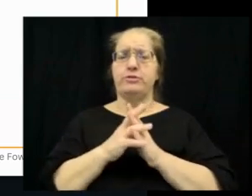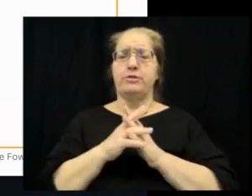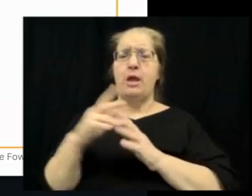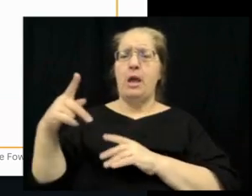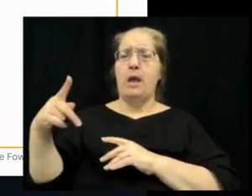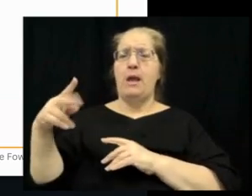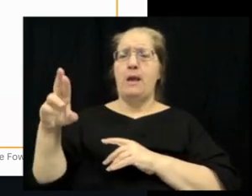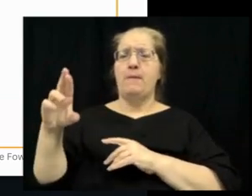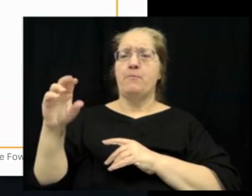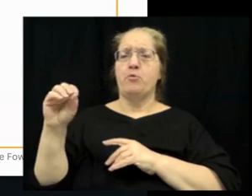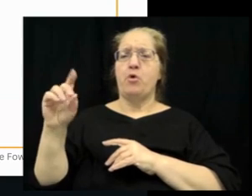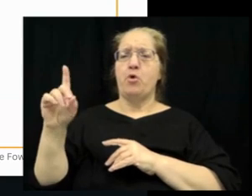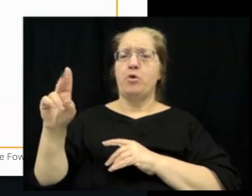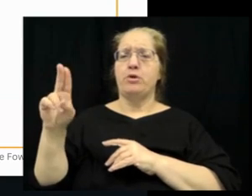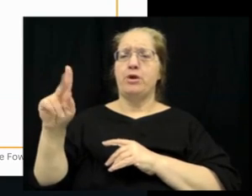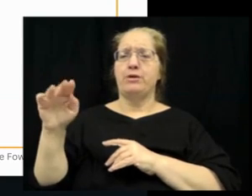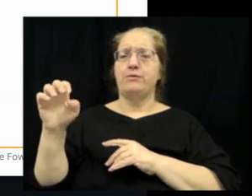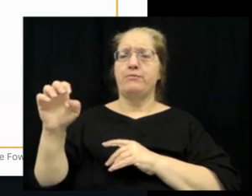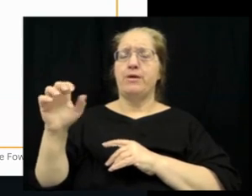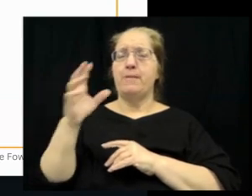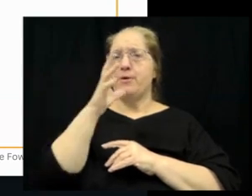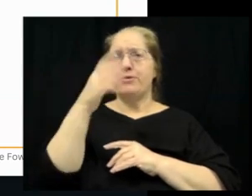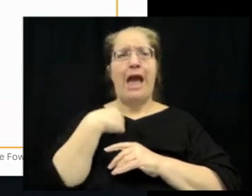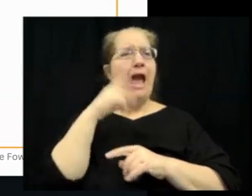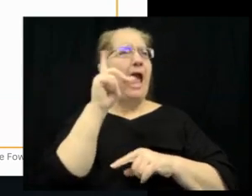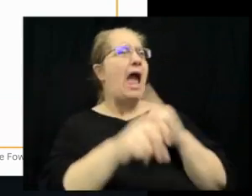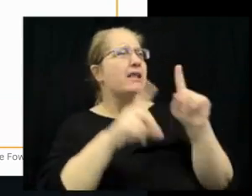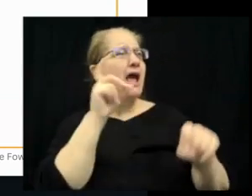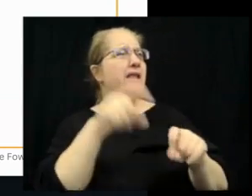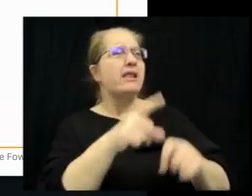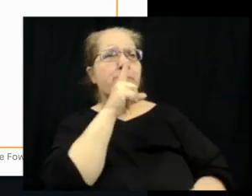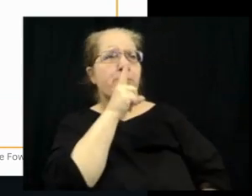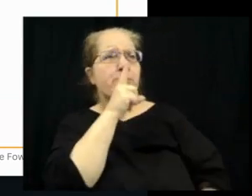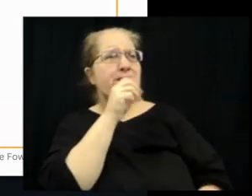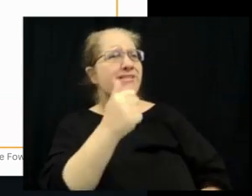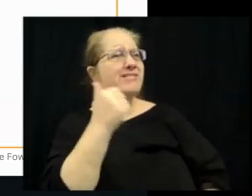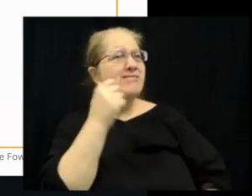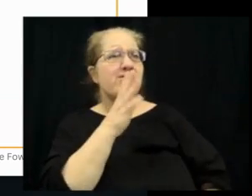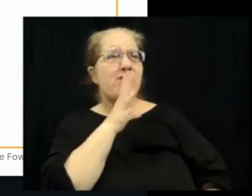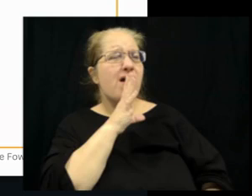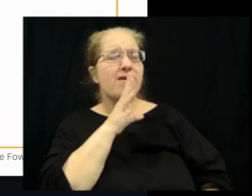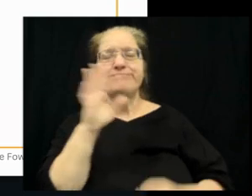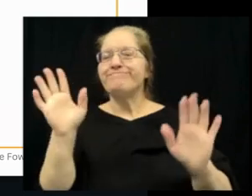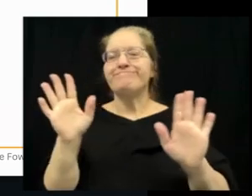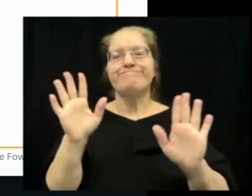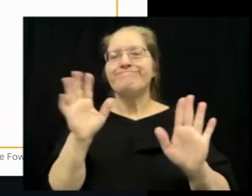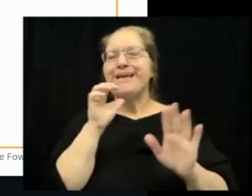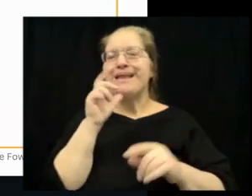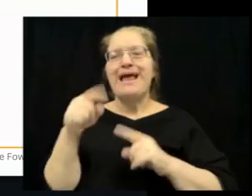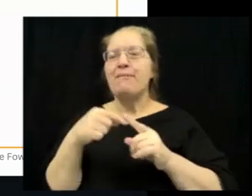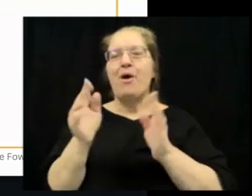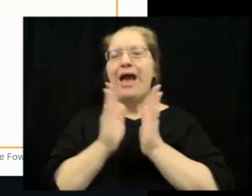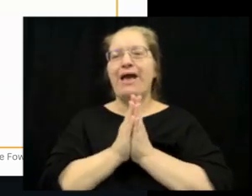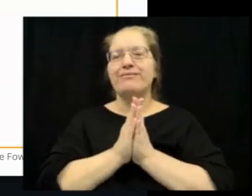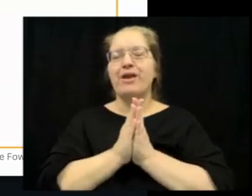like, parents go, well, I keep asking my kid and they say nothing. So it's not about asking, like,